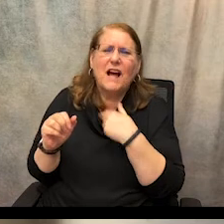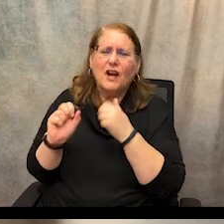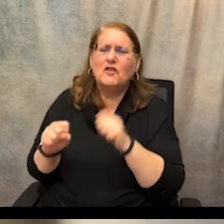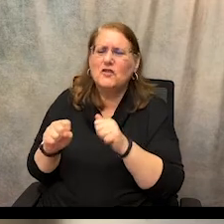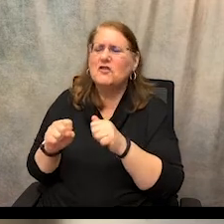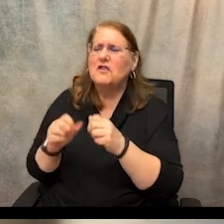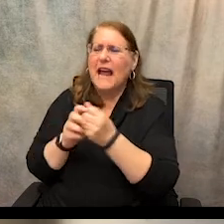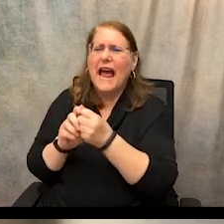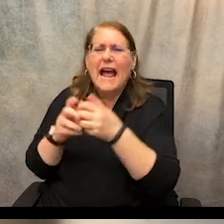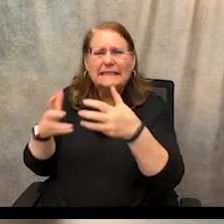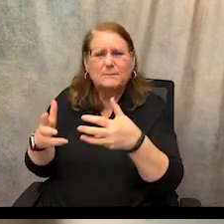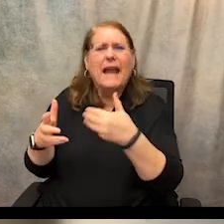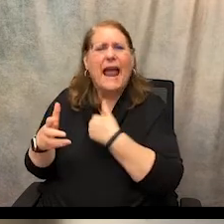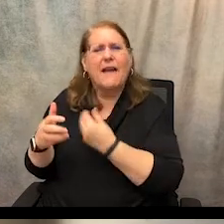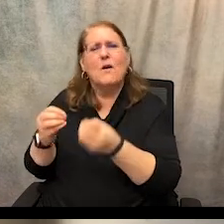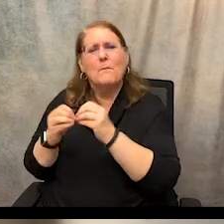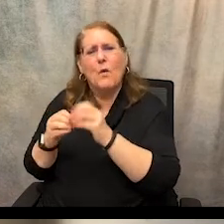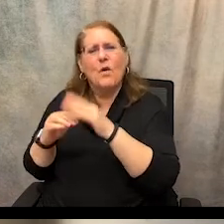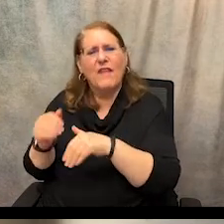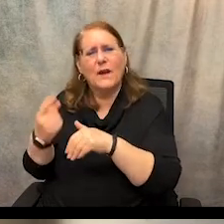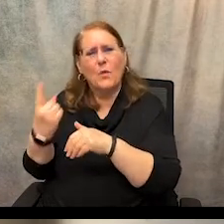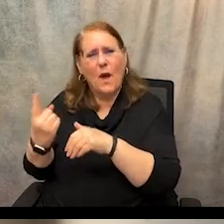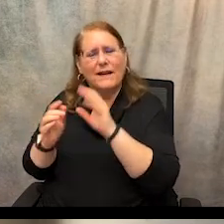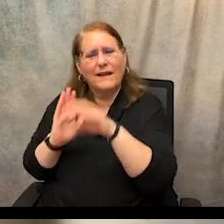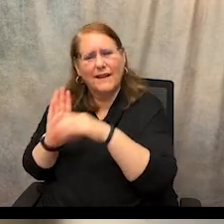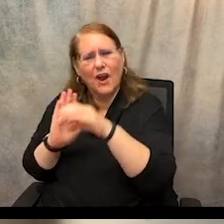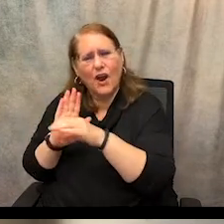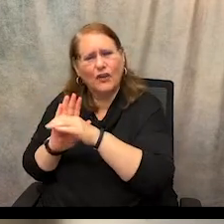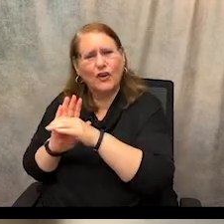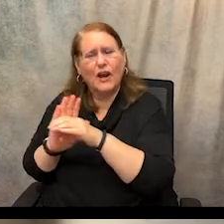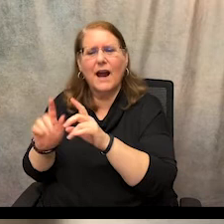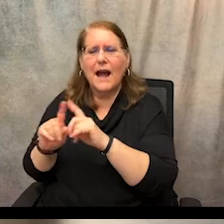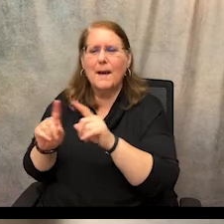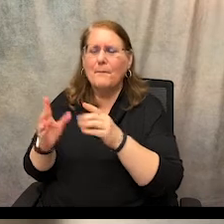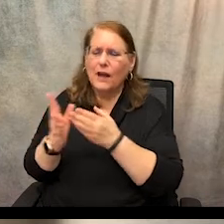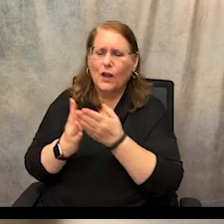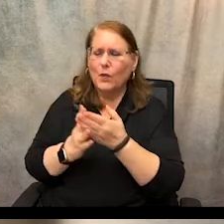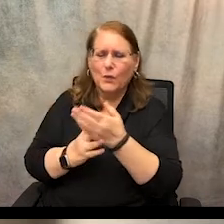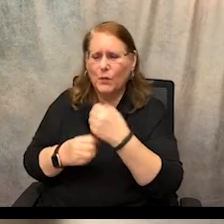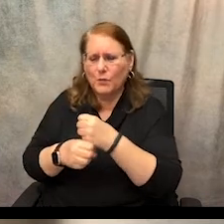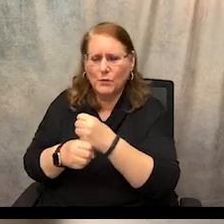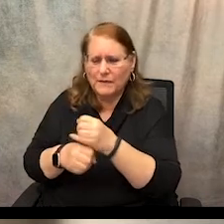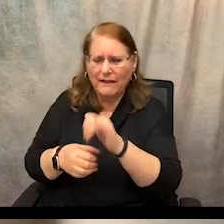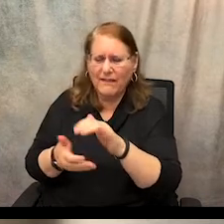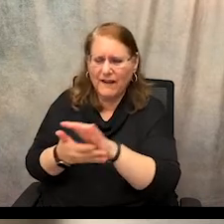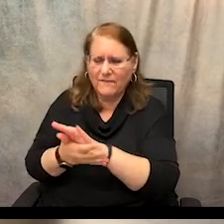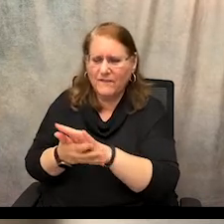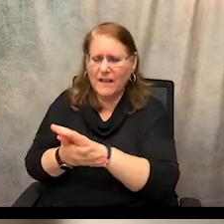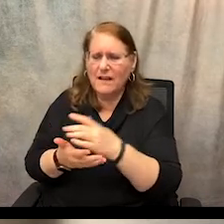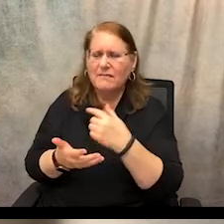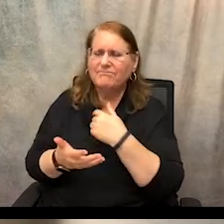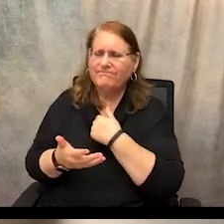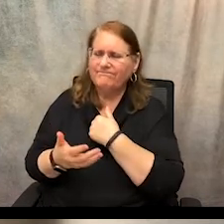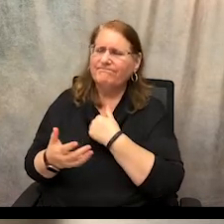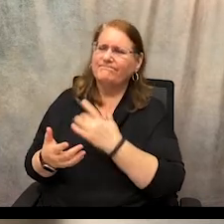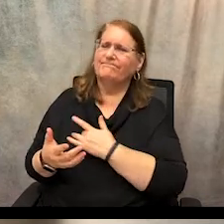multiple characters. But over the course of producing the film, it became